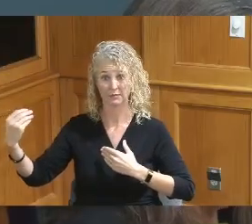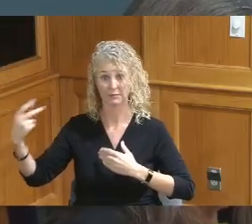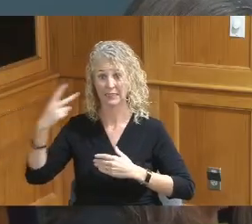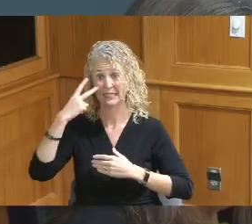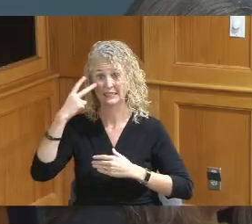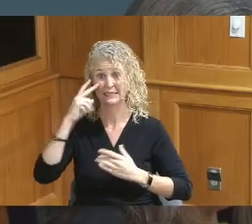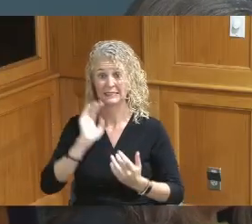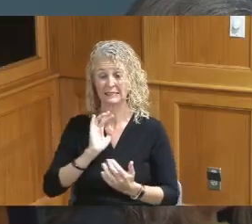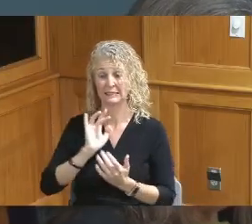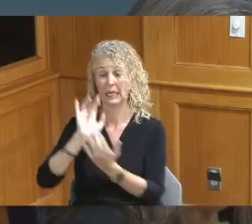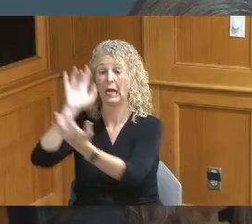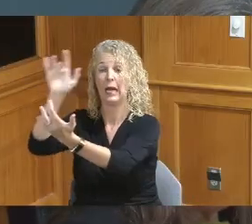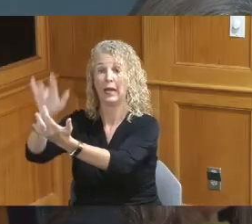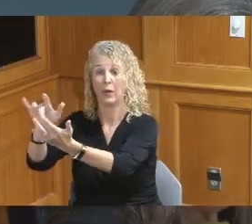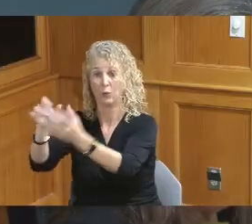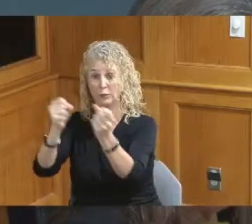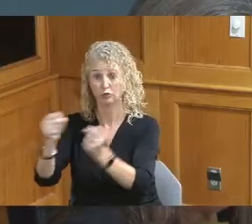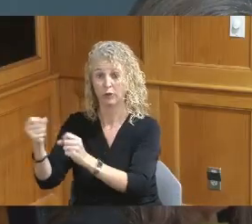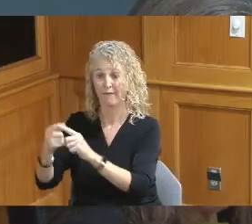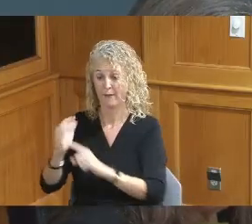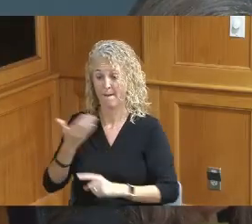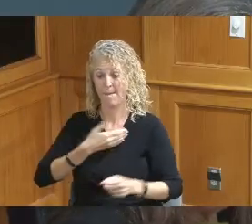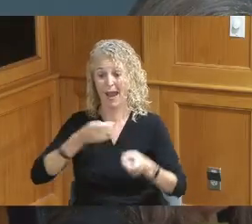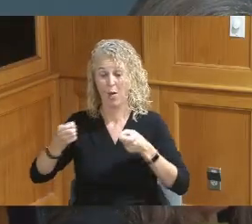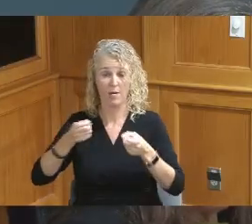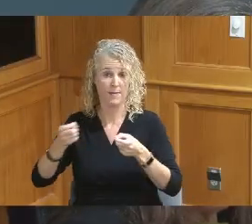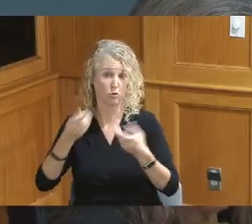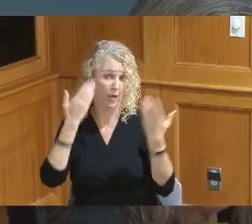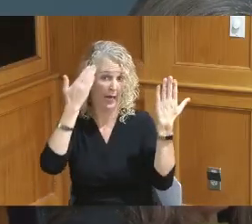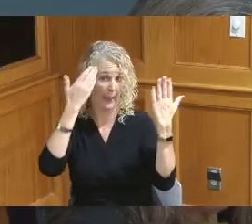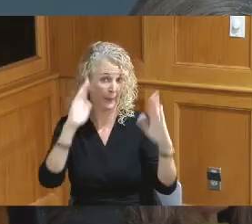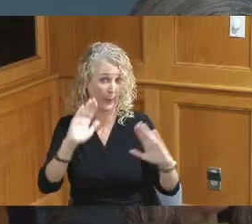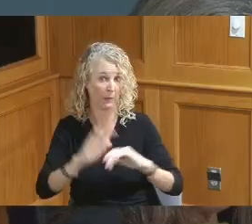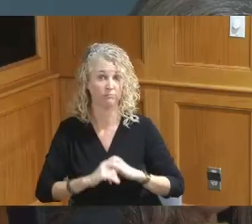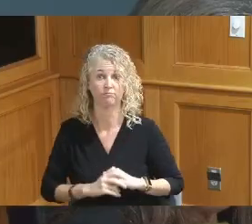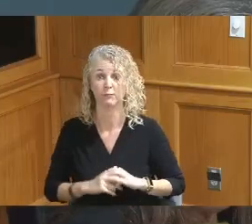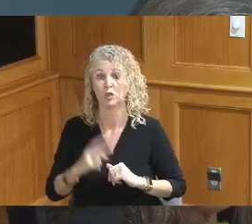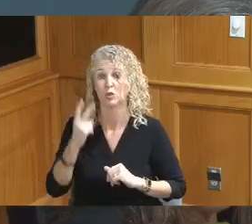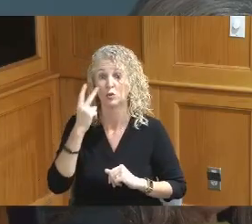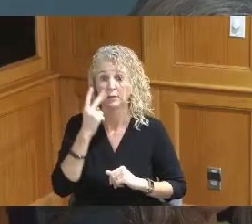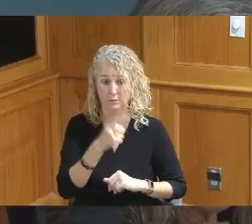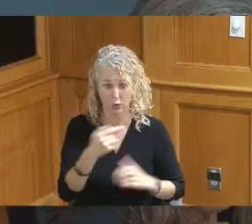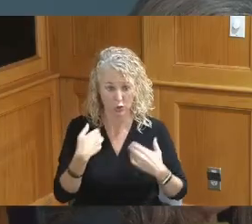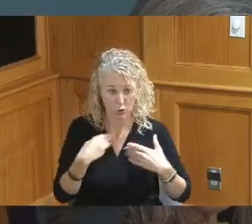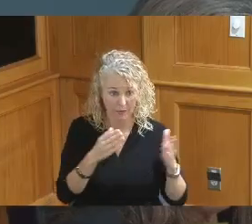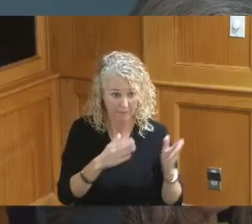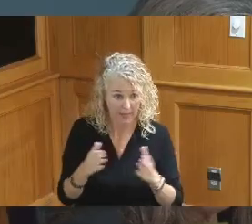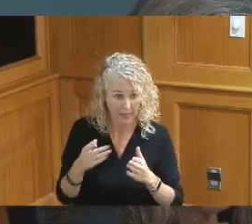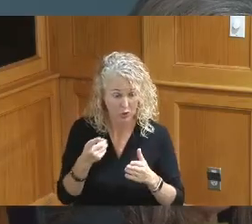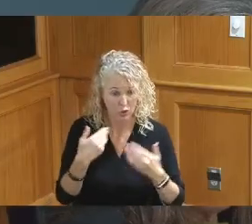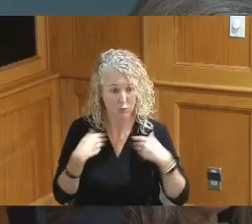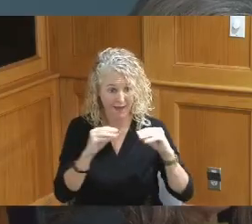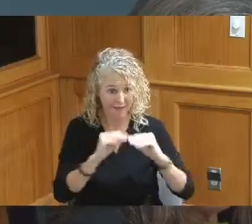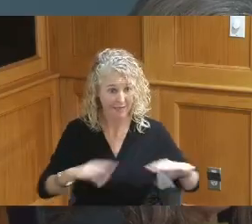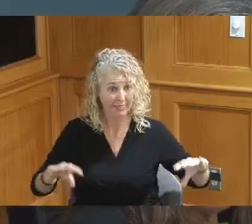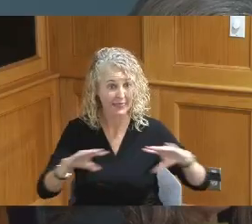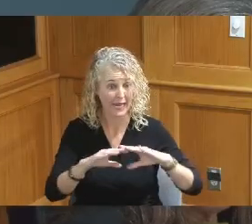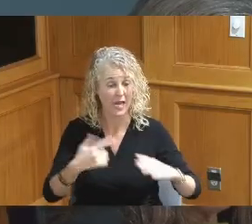have an outreach strategy within our administration to just say, do you have land? We want to